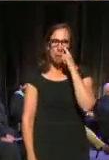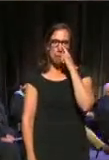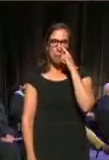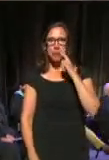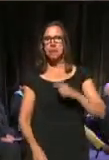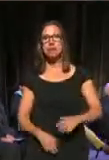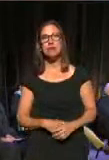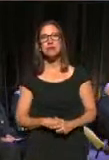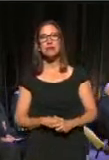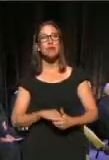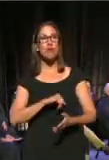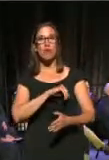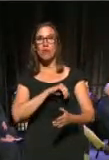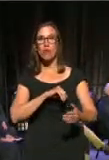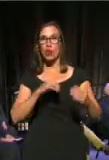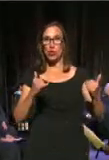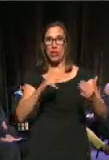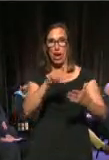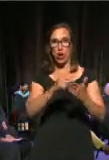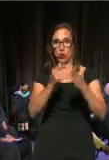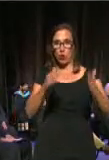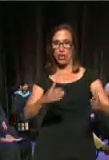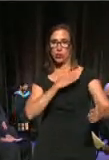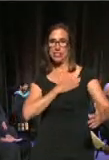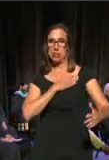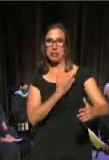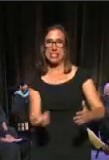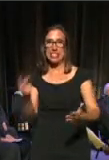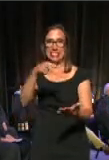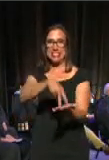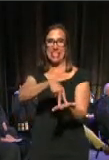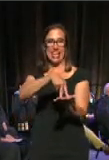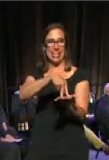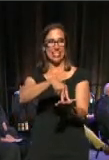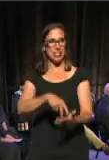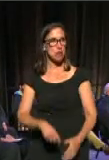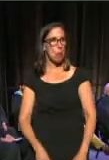Will the candidates for graduation please stand?